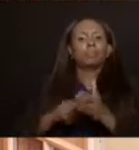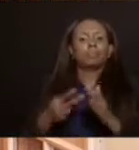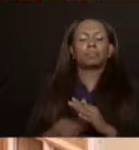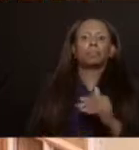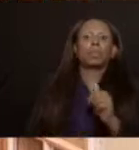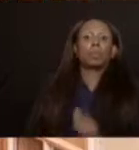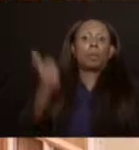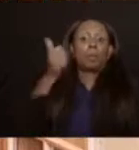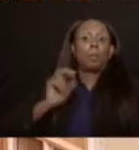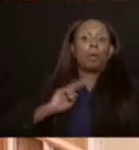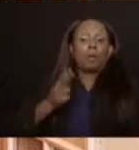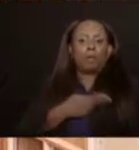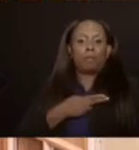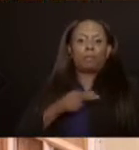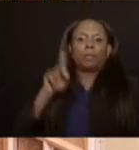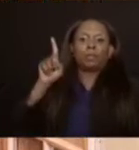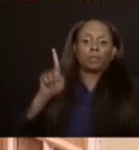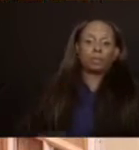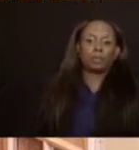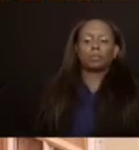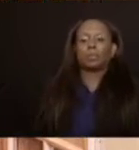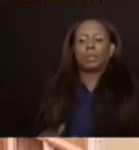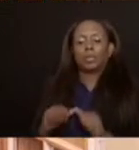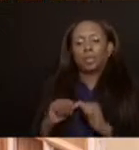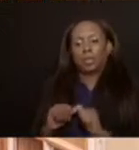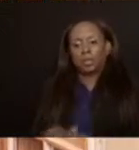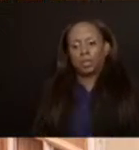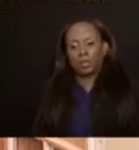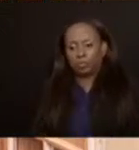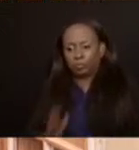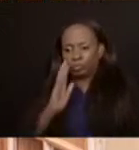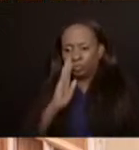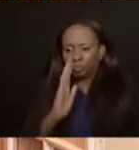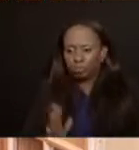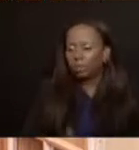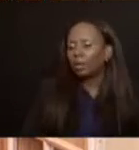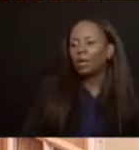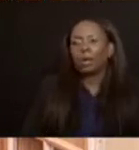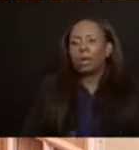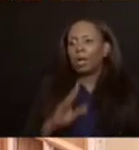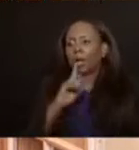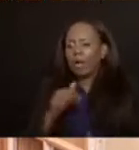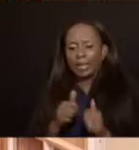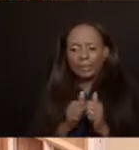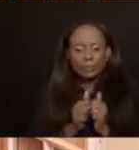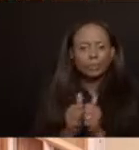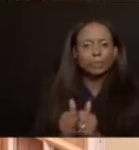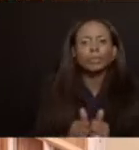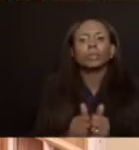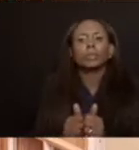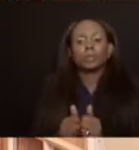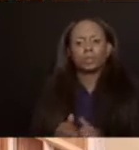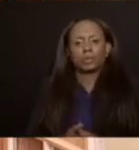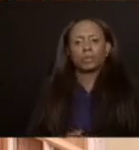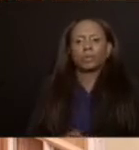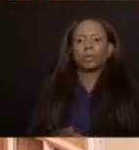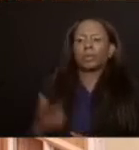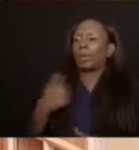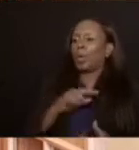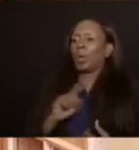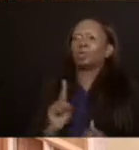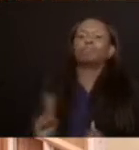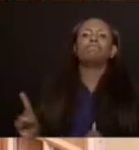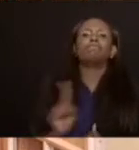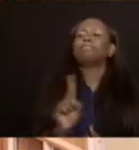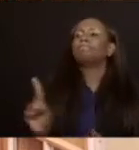us must continue walking in the same direction as we have already started to do. We've done it quietly, we've been going around the